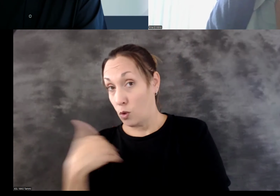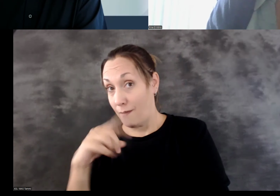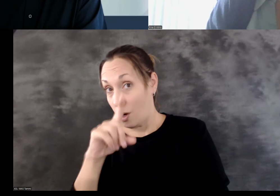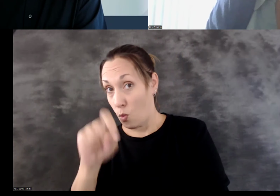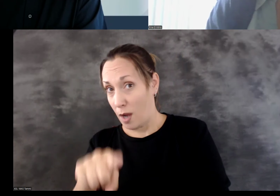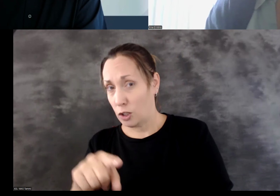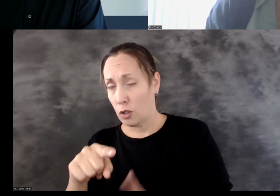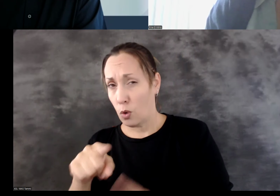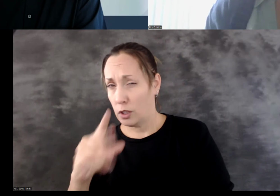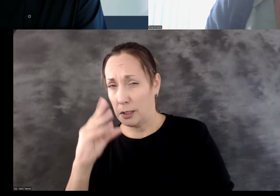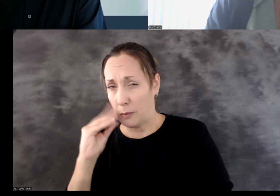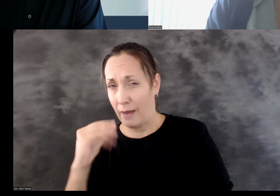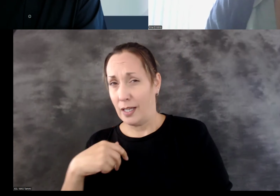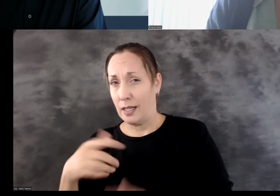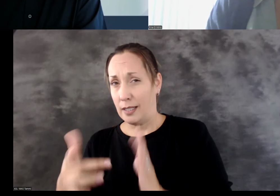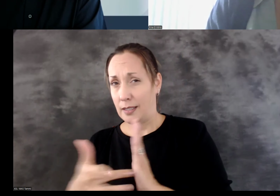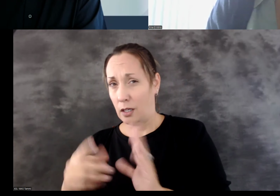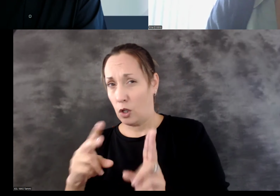experience a technical issue?